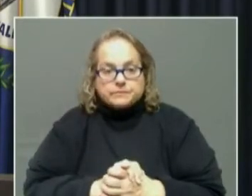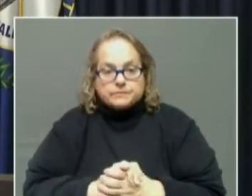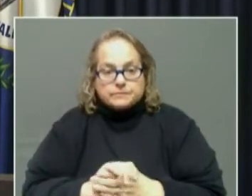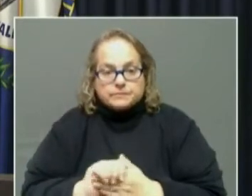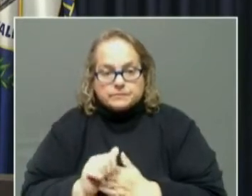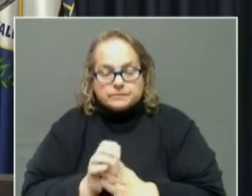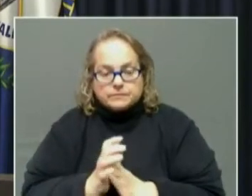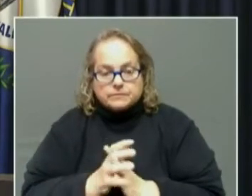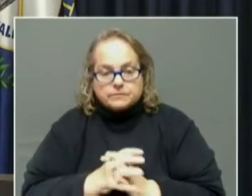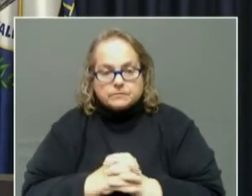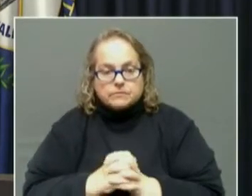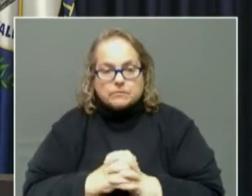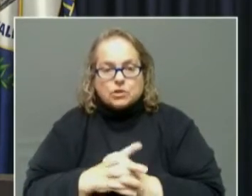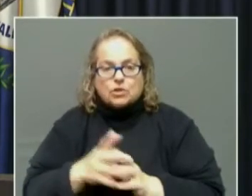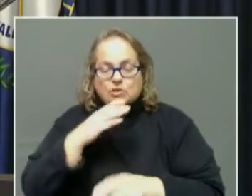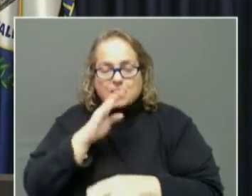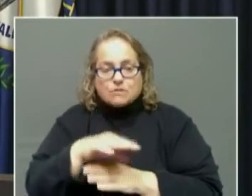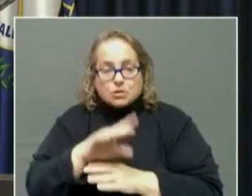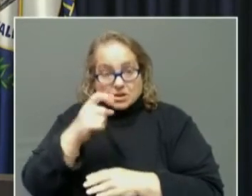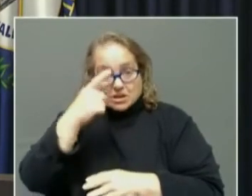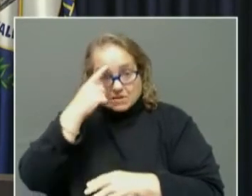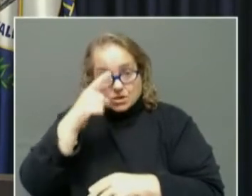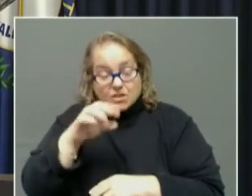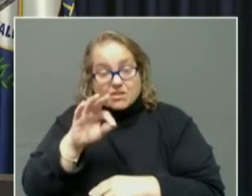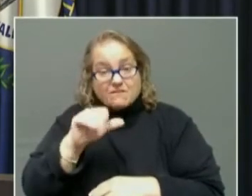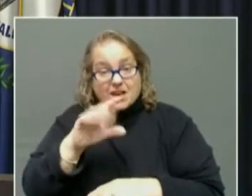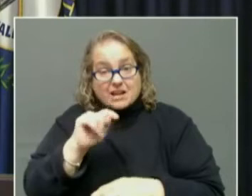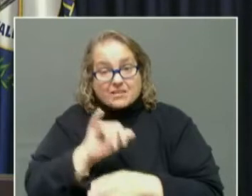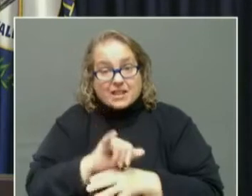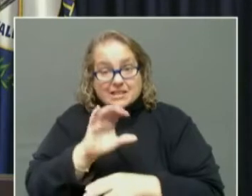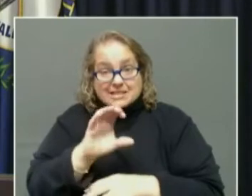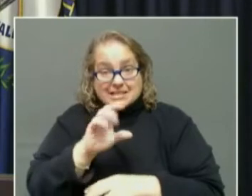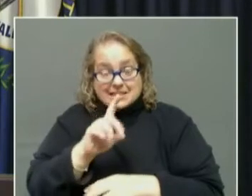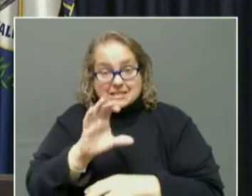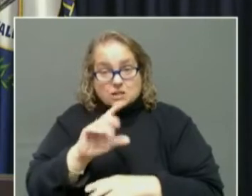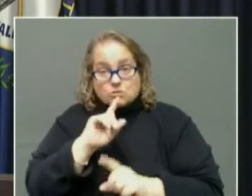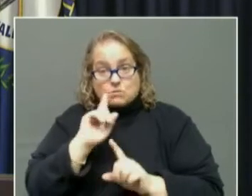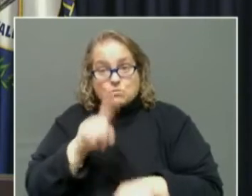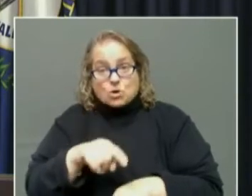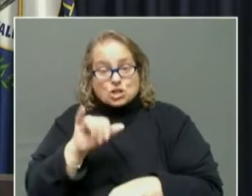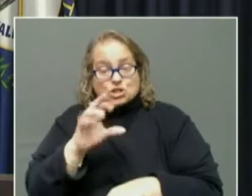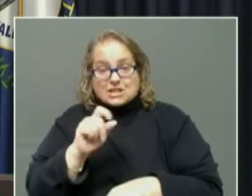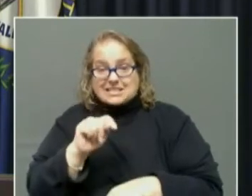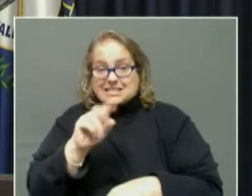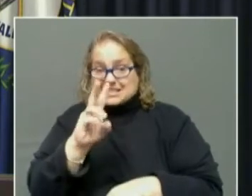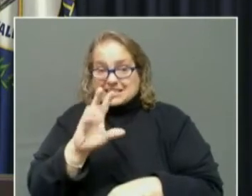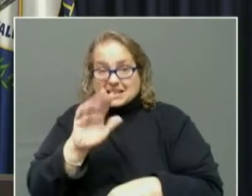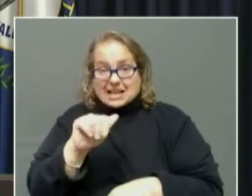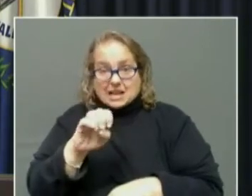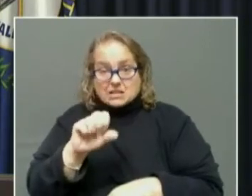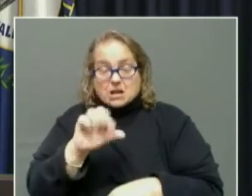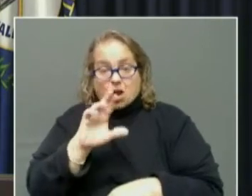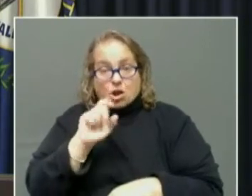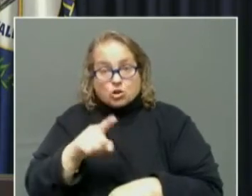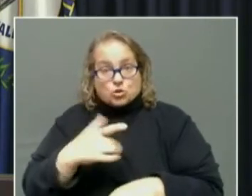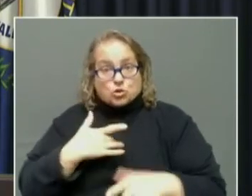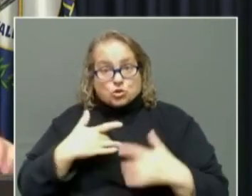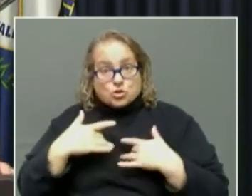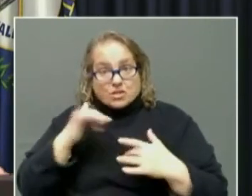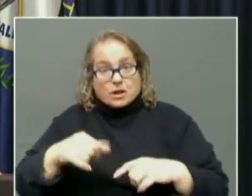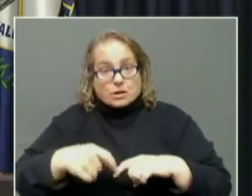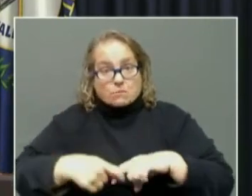Good afternoon, Governor. Given the fact that the CDC is reporting just 6 cases, are you concerned that this pause could maybe be